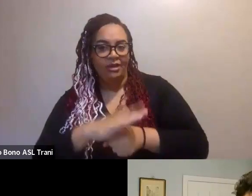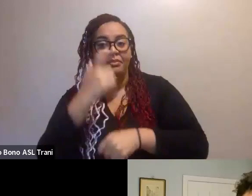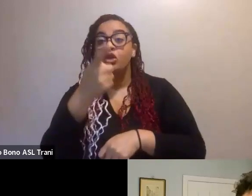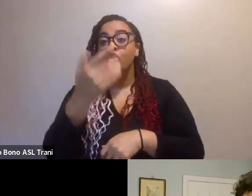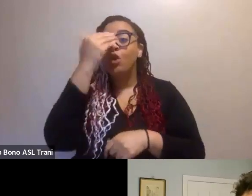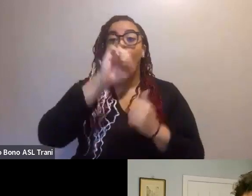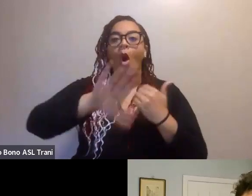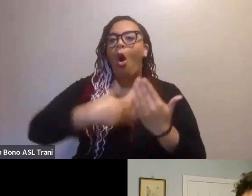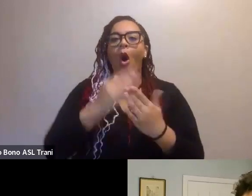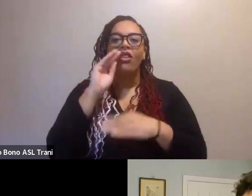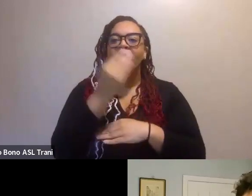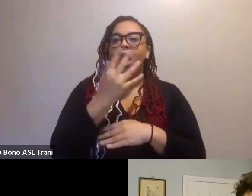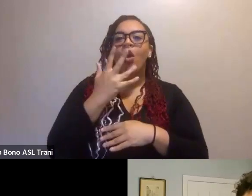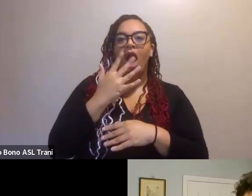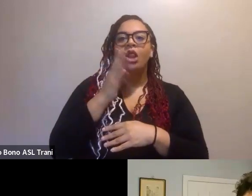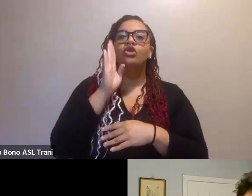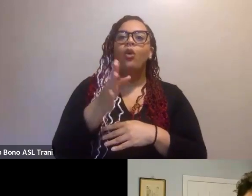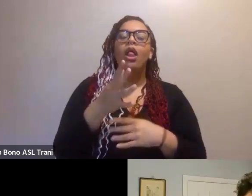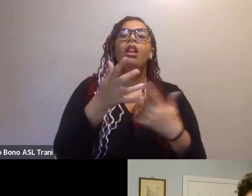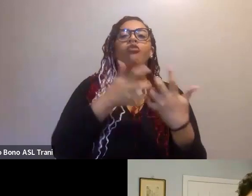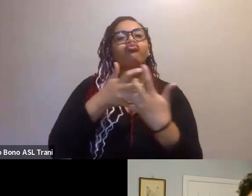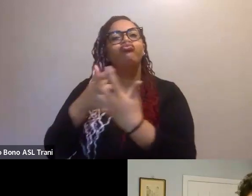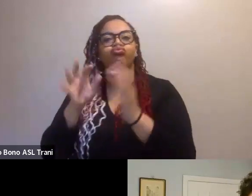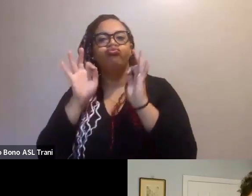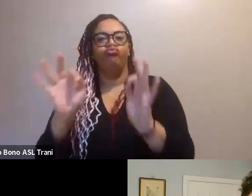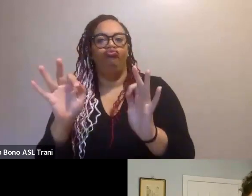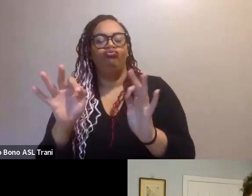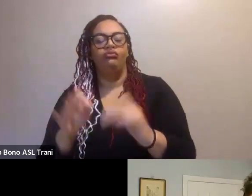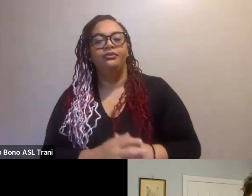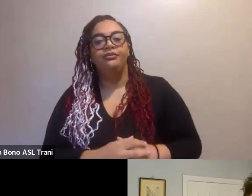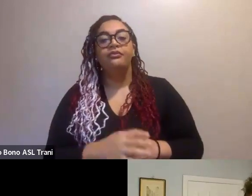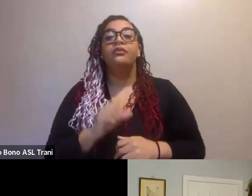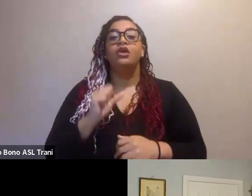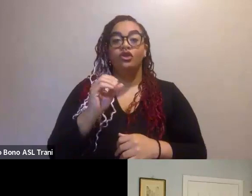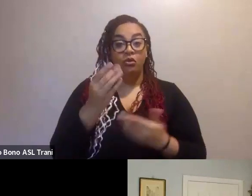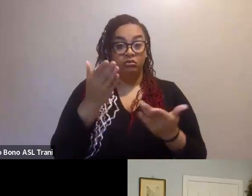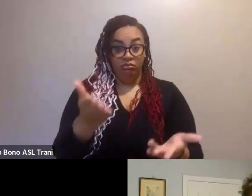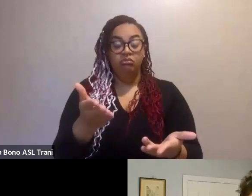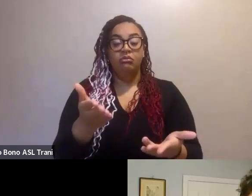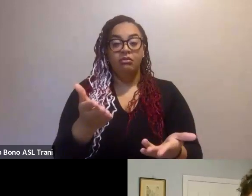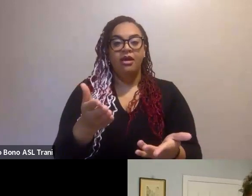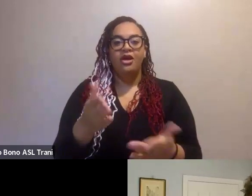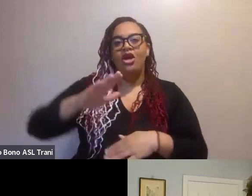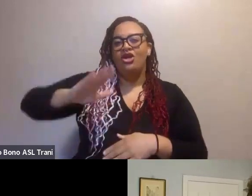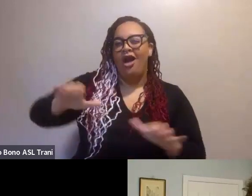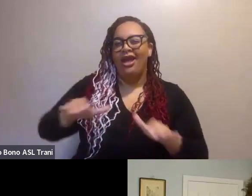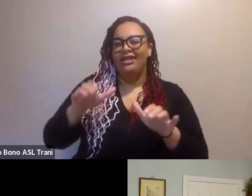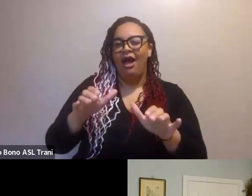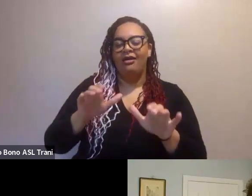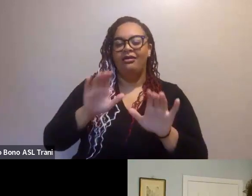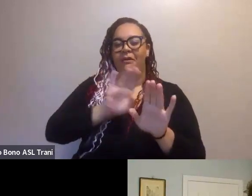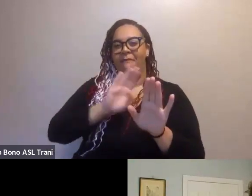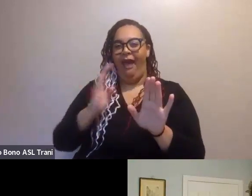the color combinations are going to go really well with it. So this is where we're at so far. I haven't done the back, but we'll just make it work for now so we can at least